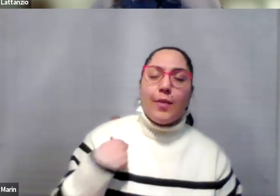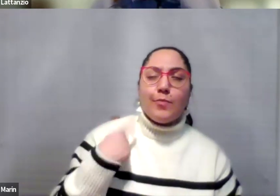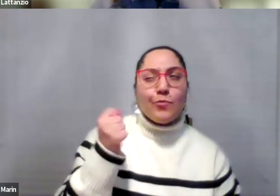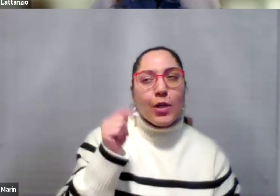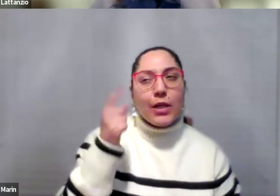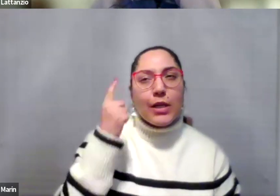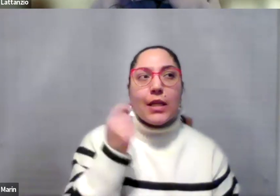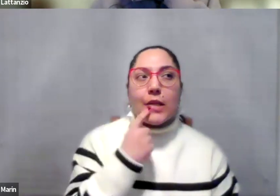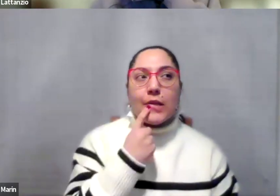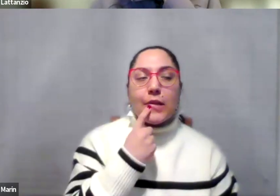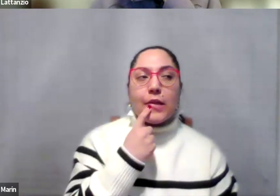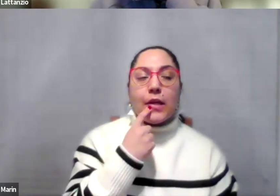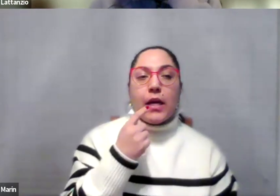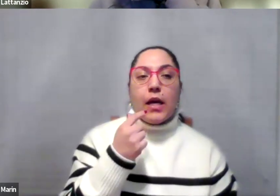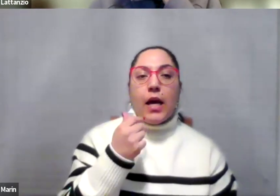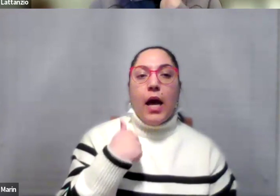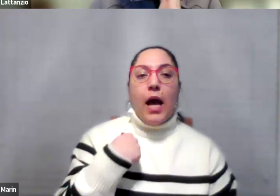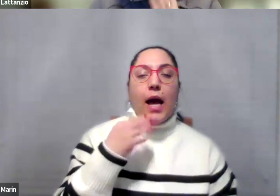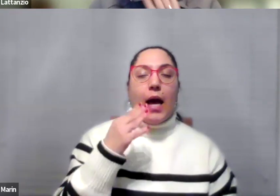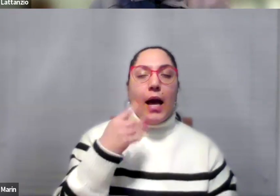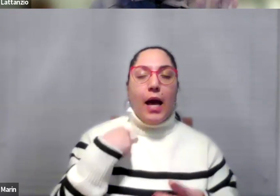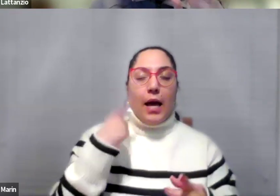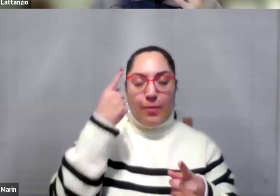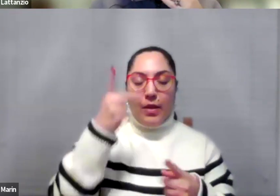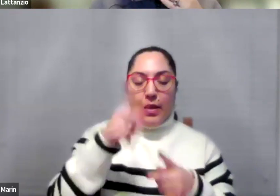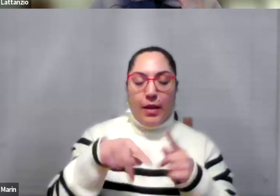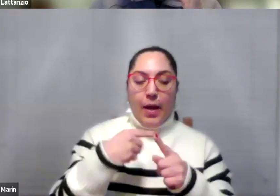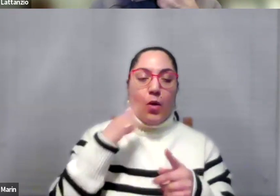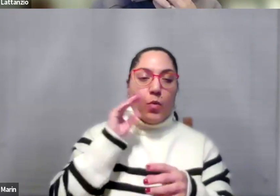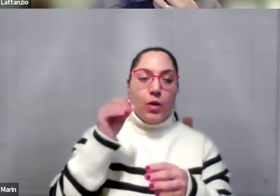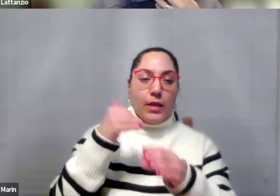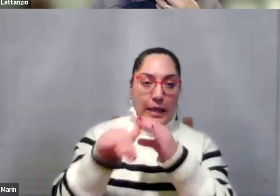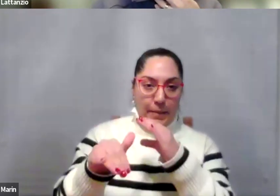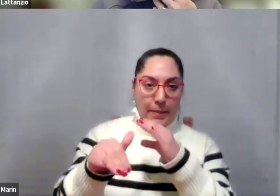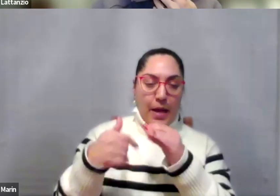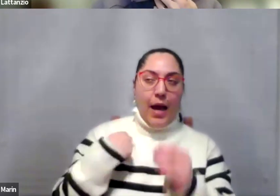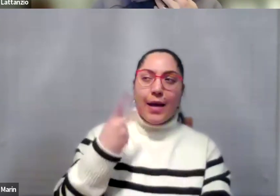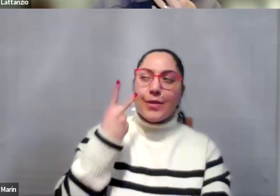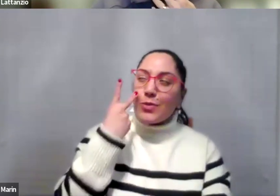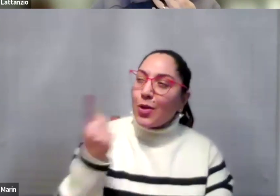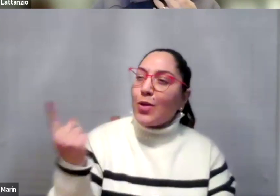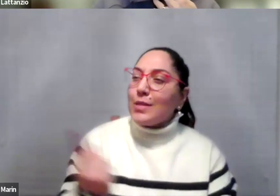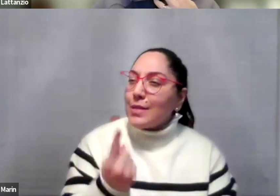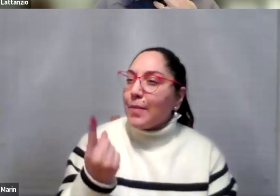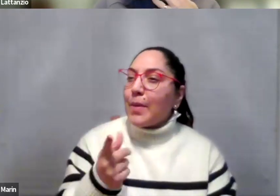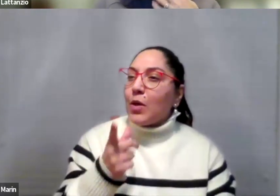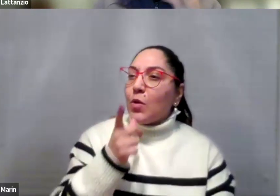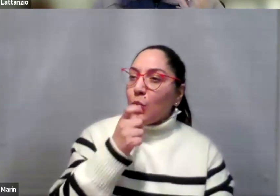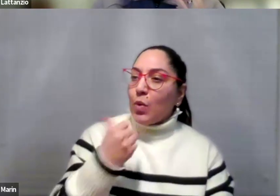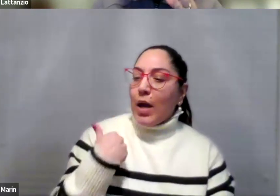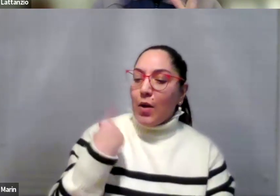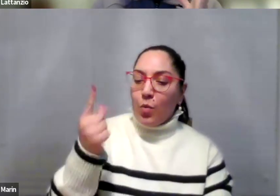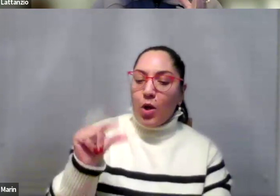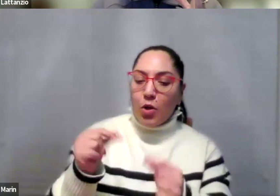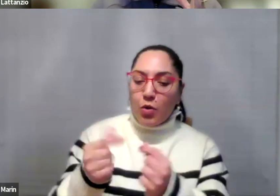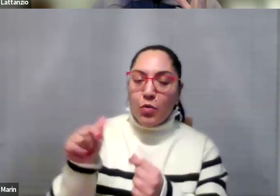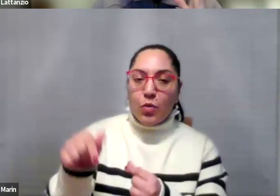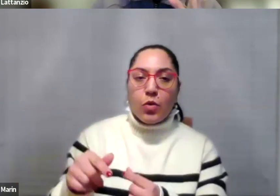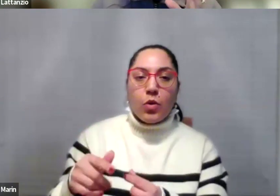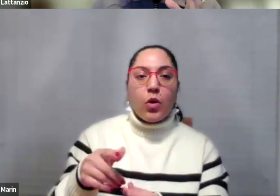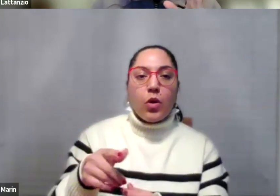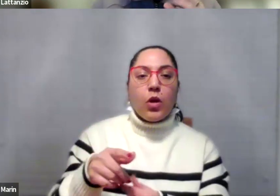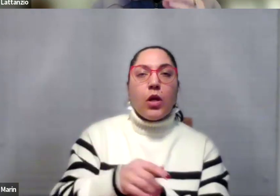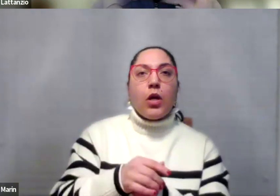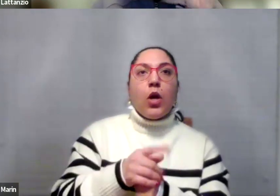one, Melissa, I'm going to email you. I have to do it. Okay. I saw something where there was a group was going to do this population. One of the